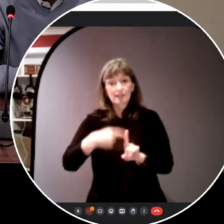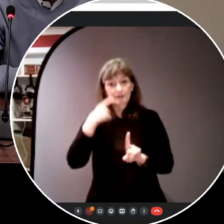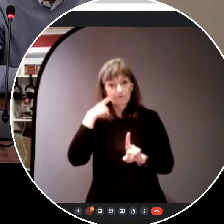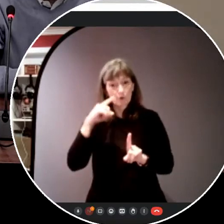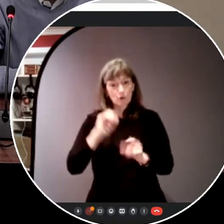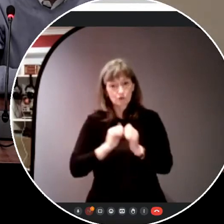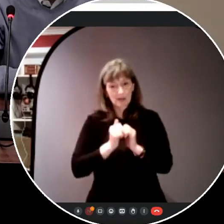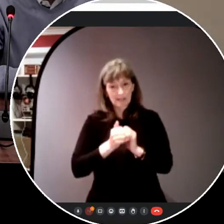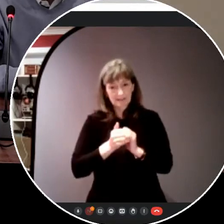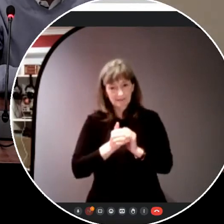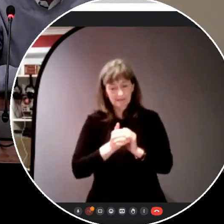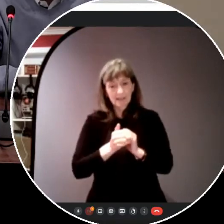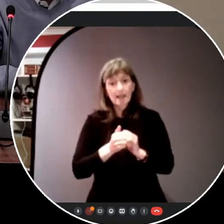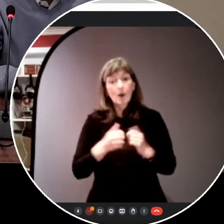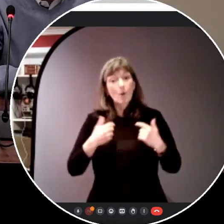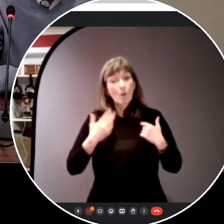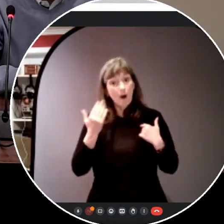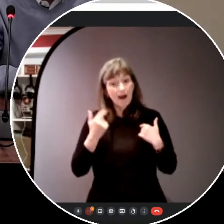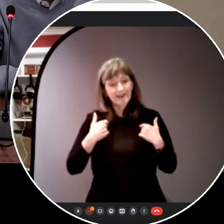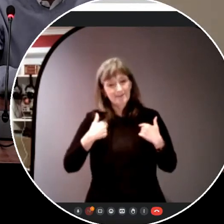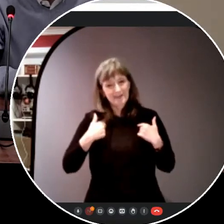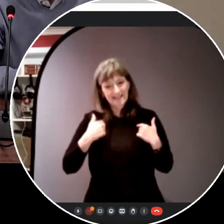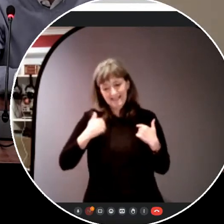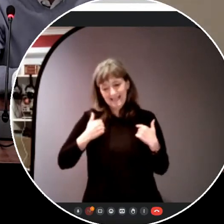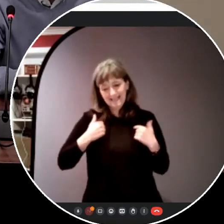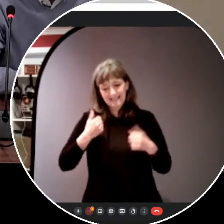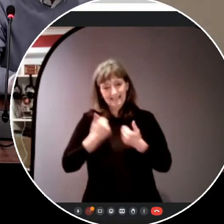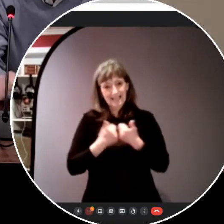a board member of the Canada Games 2025.